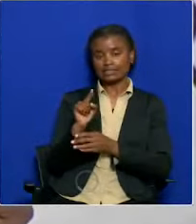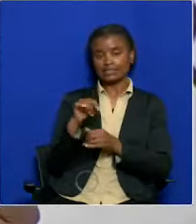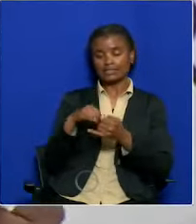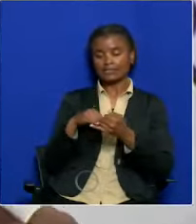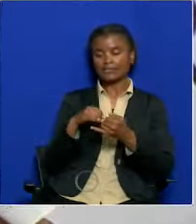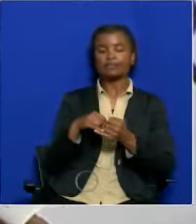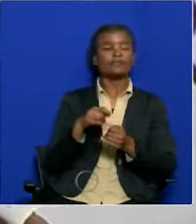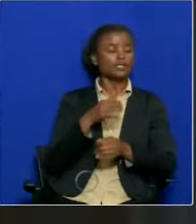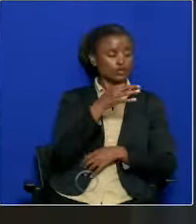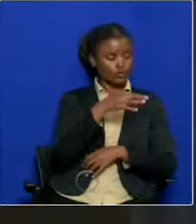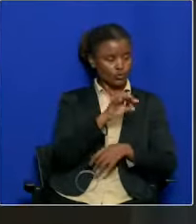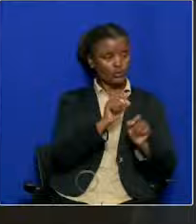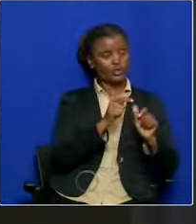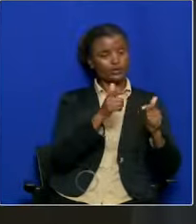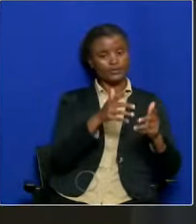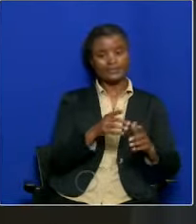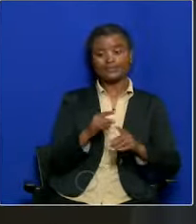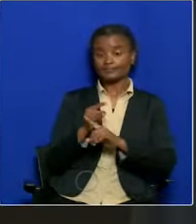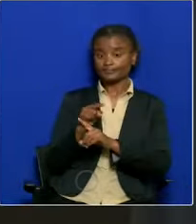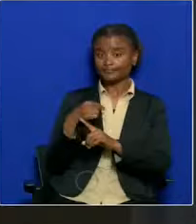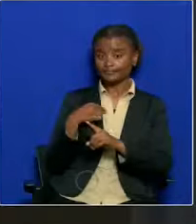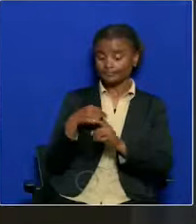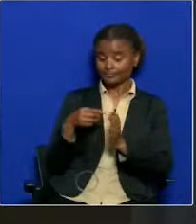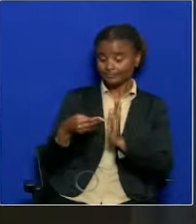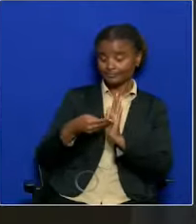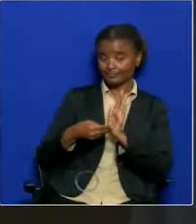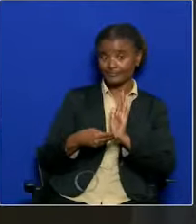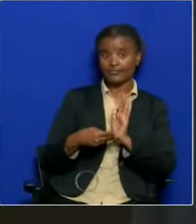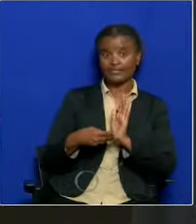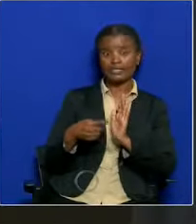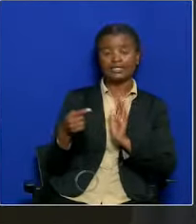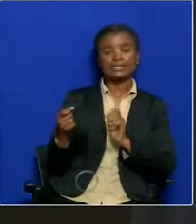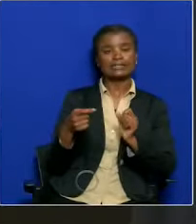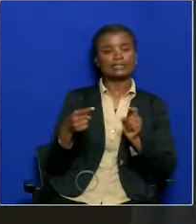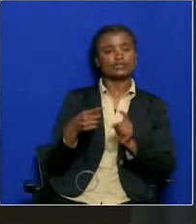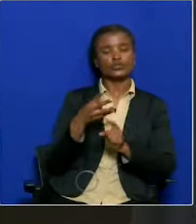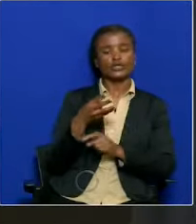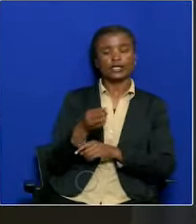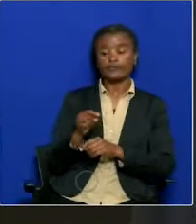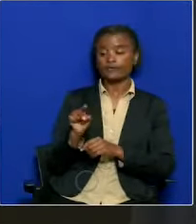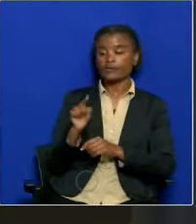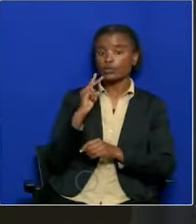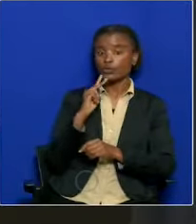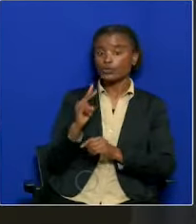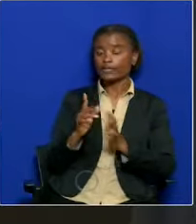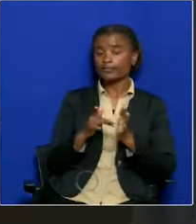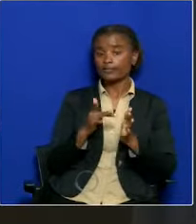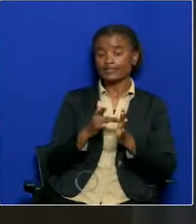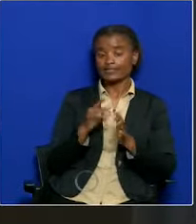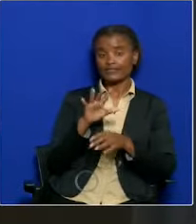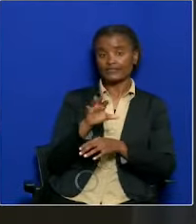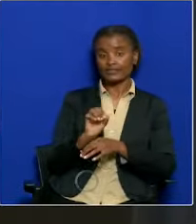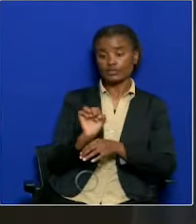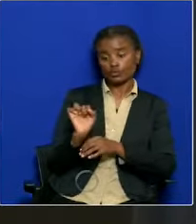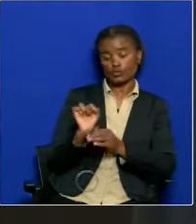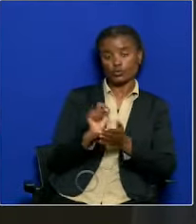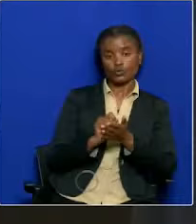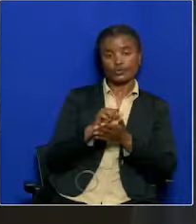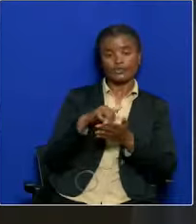statement, because the text you would not have had them. Look at page 50 of your statement, Yes. paragraph 161.